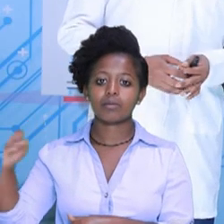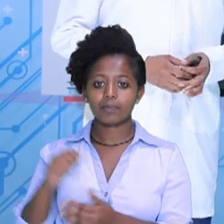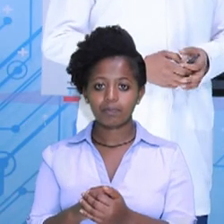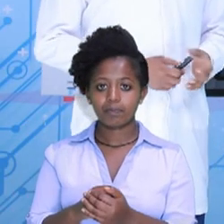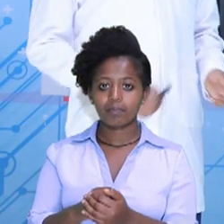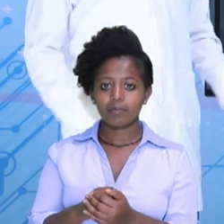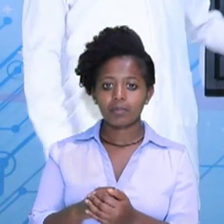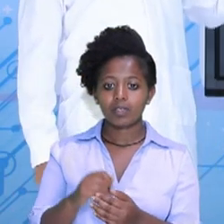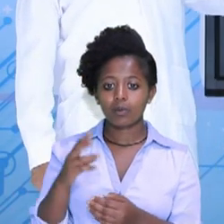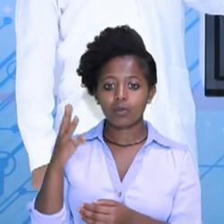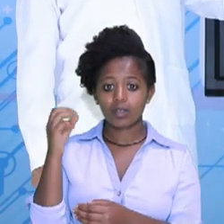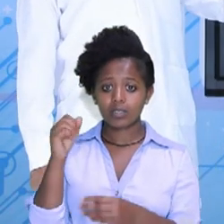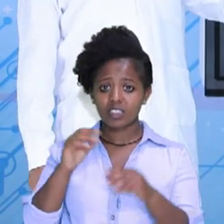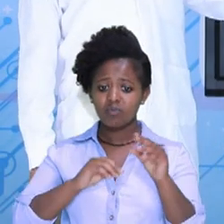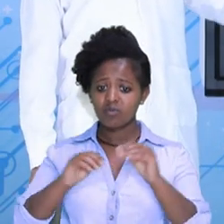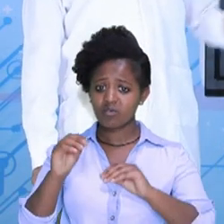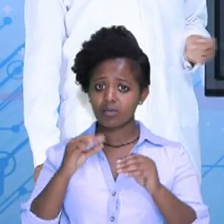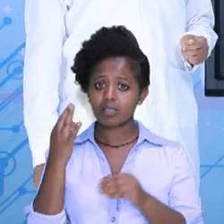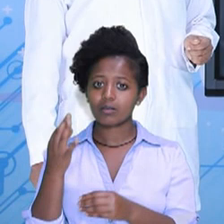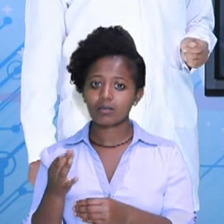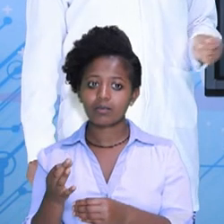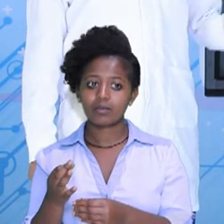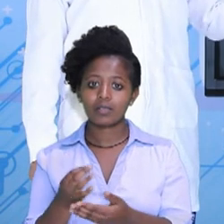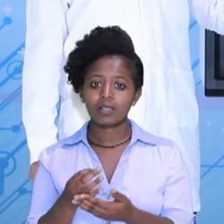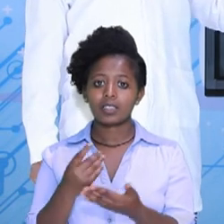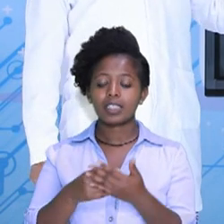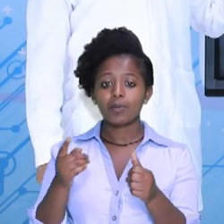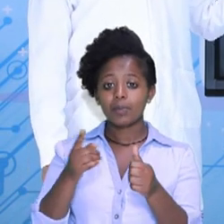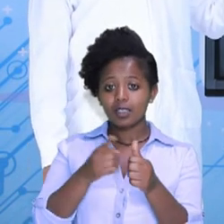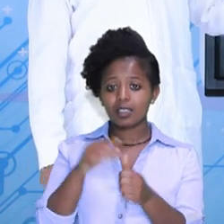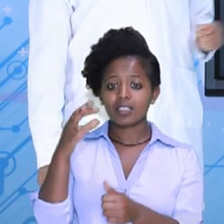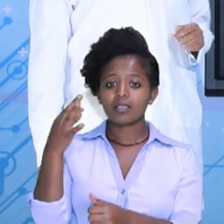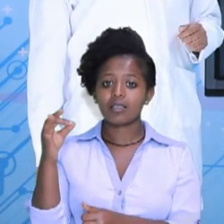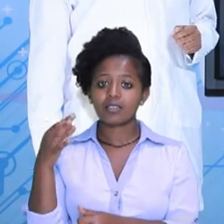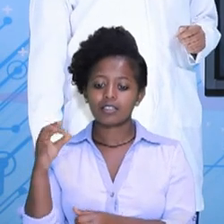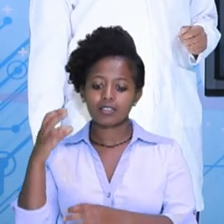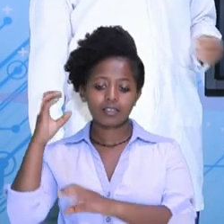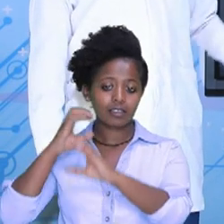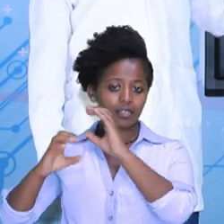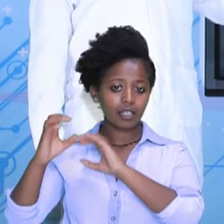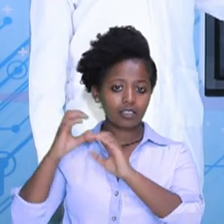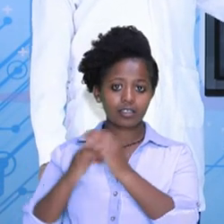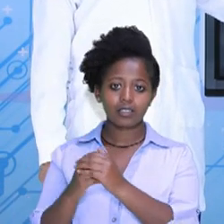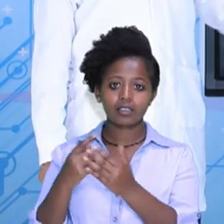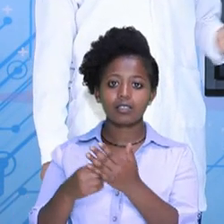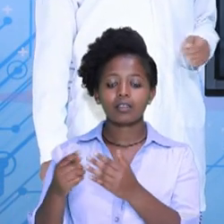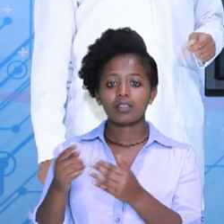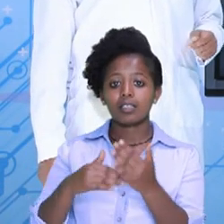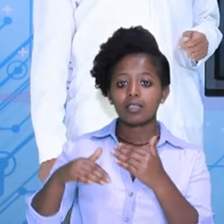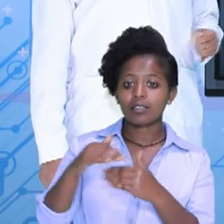Zionism was a movement that began in the 19th century, then